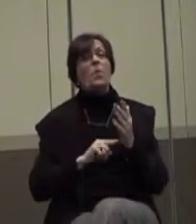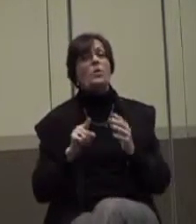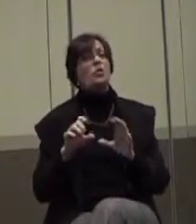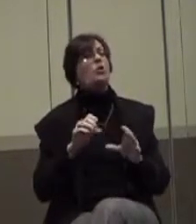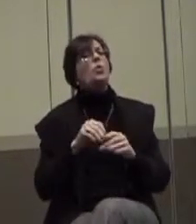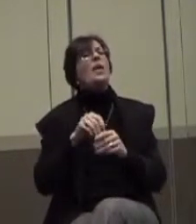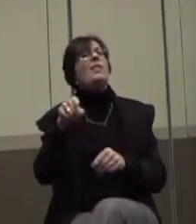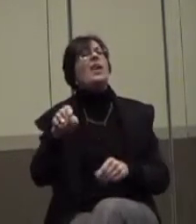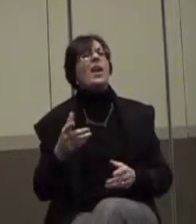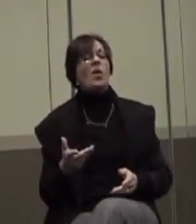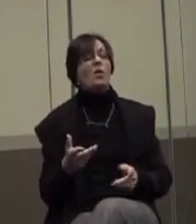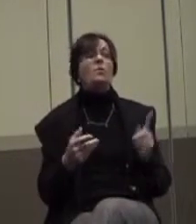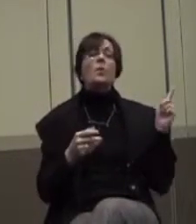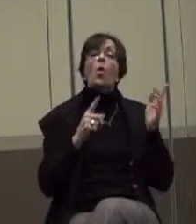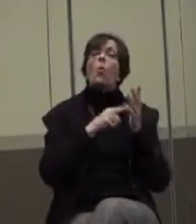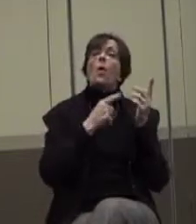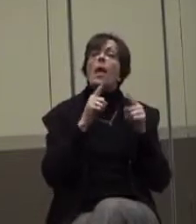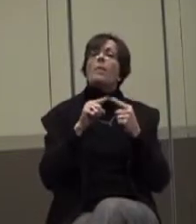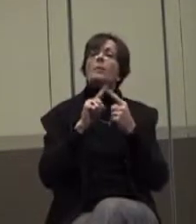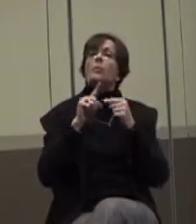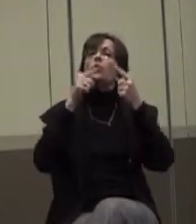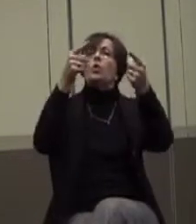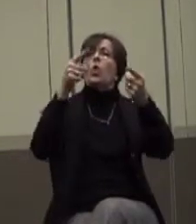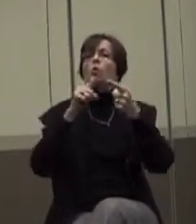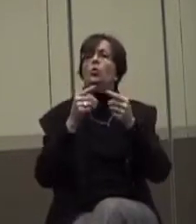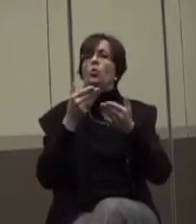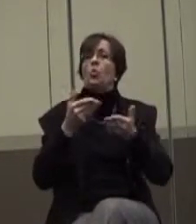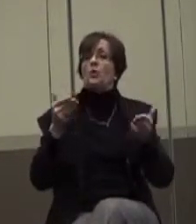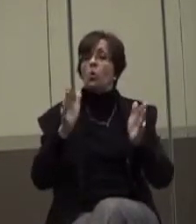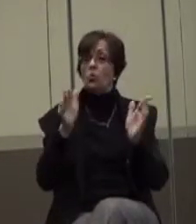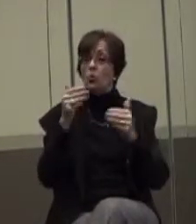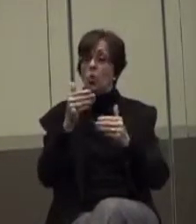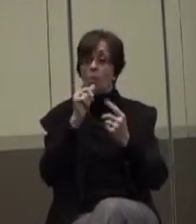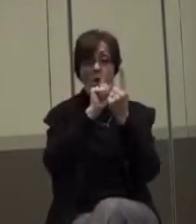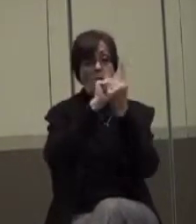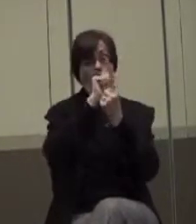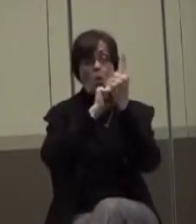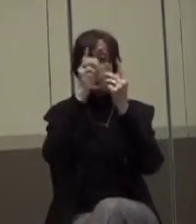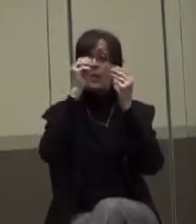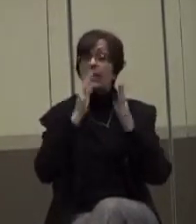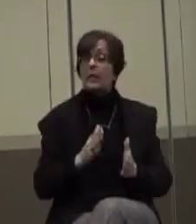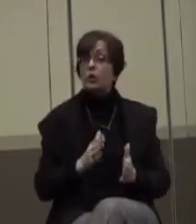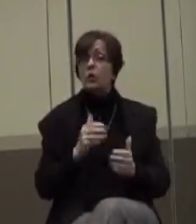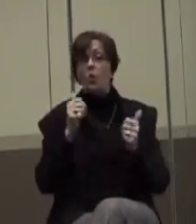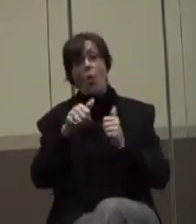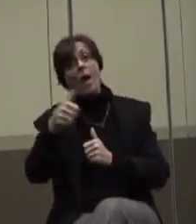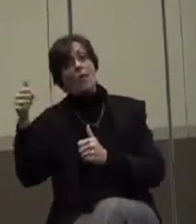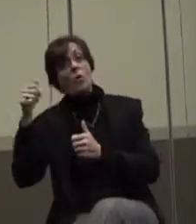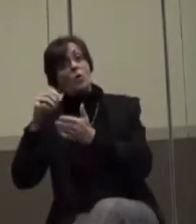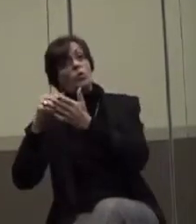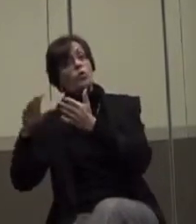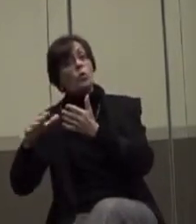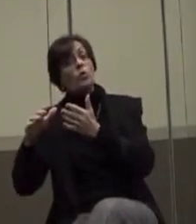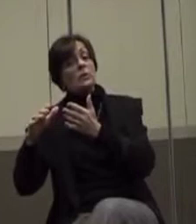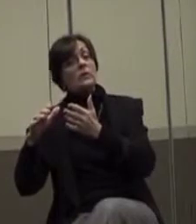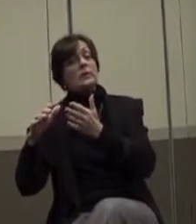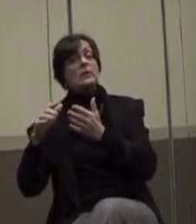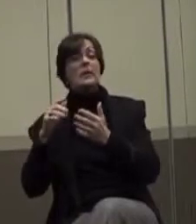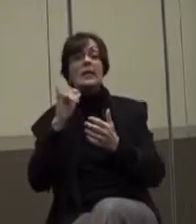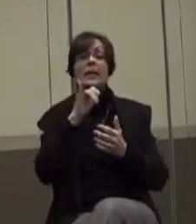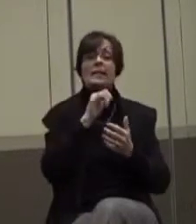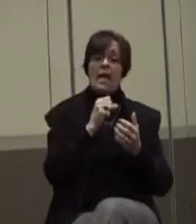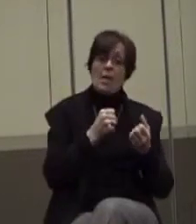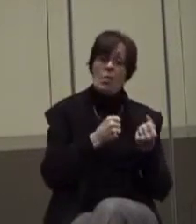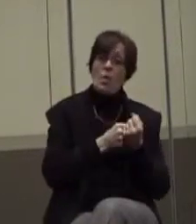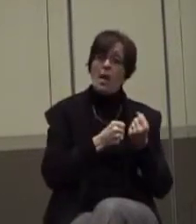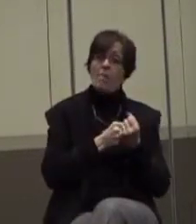she do in there? Okay, so what happens when she goes to the resource room? Is she alone with the teacher? Are there other students? So is that a reinforcing